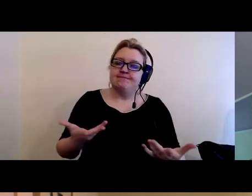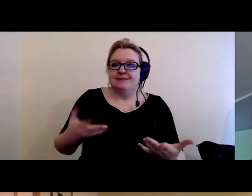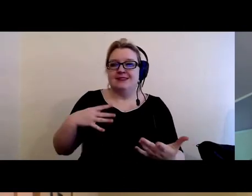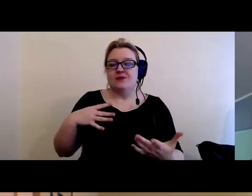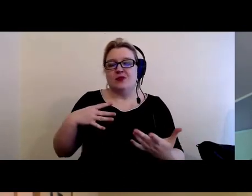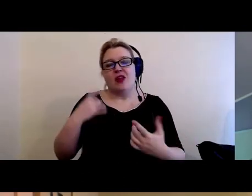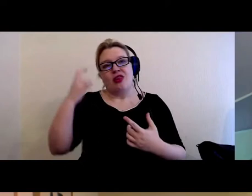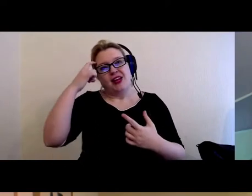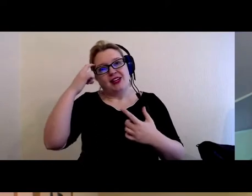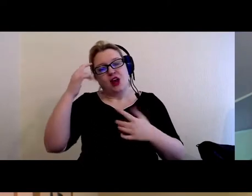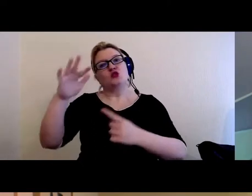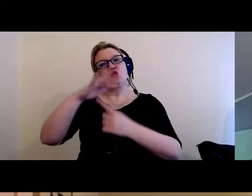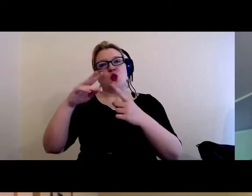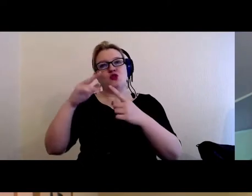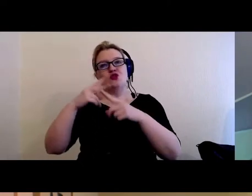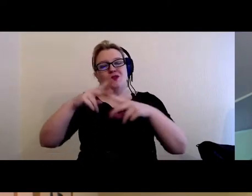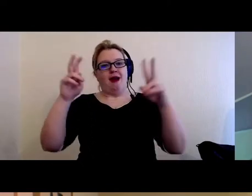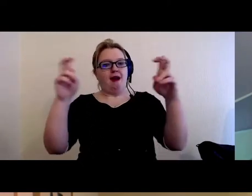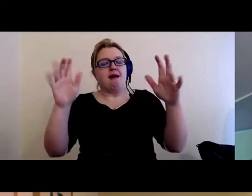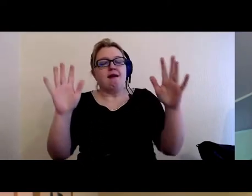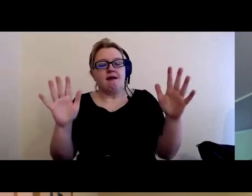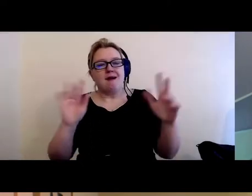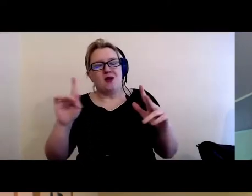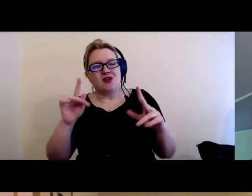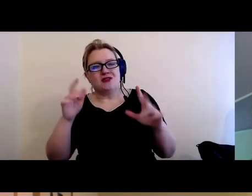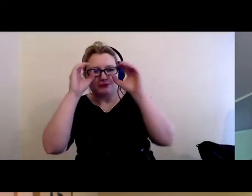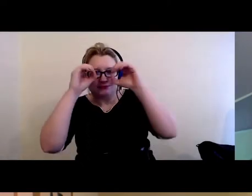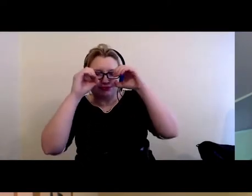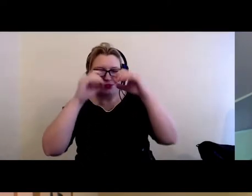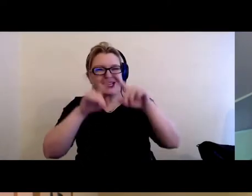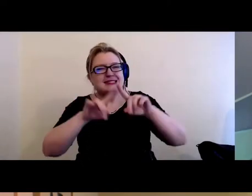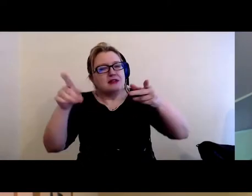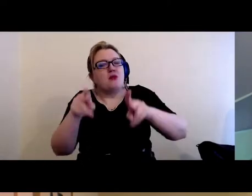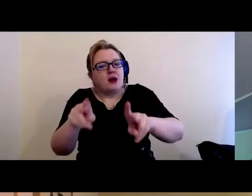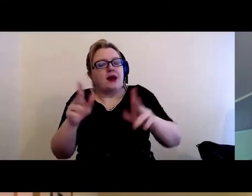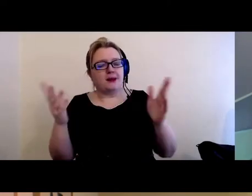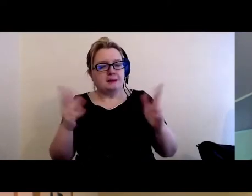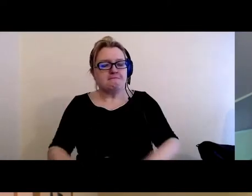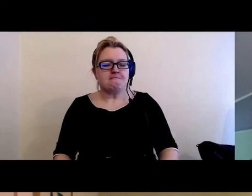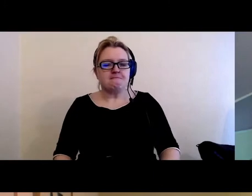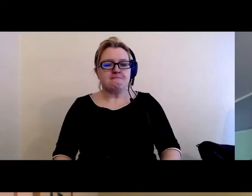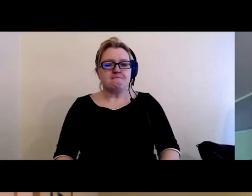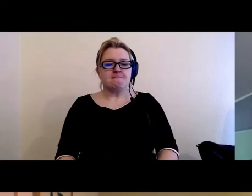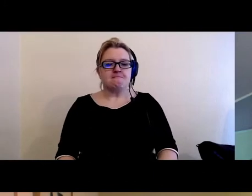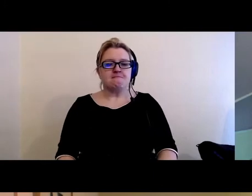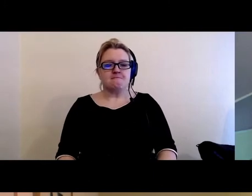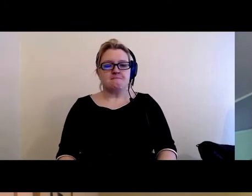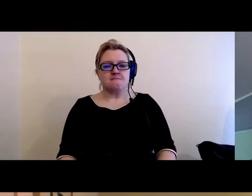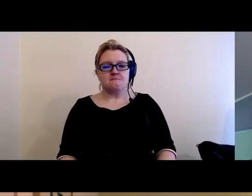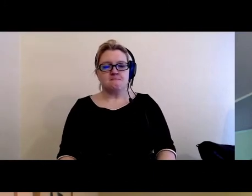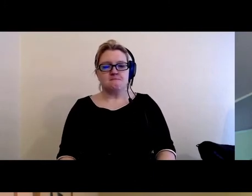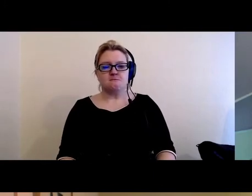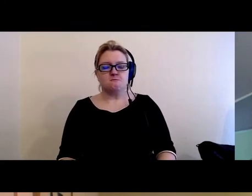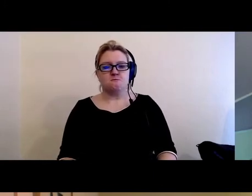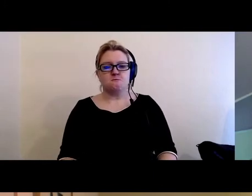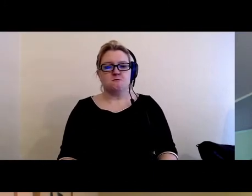lenses and framing of the problem and the opportunity than might have happened in the past. But I'll stop there, Anna, otherwise I could go on for the entire